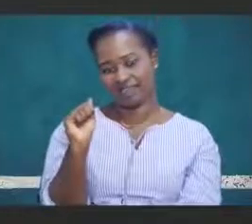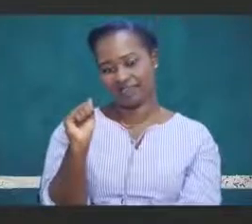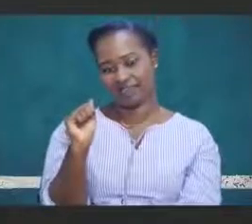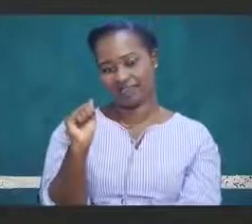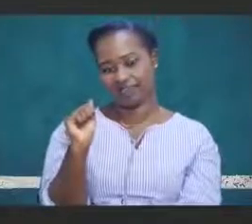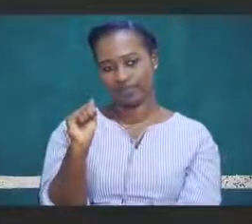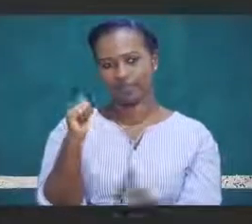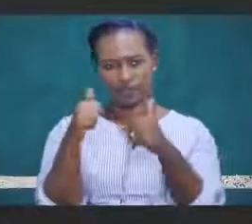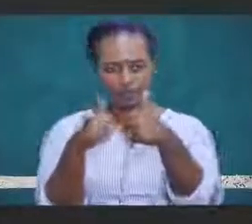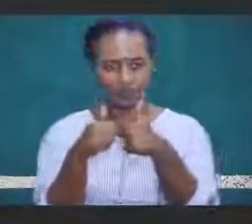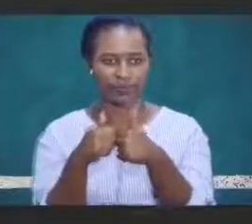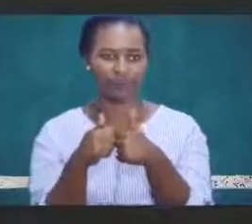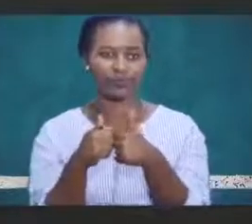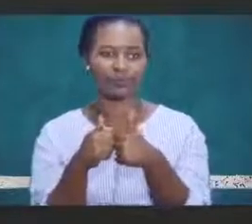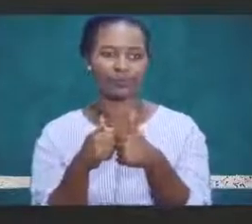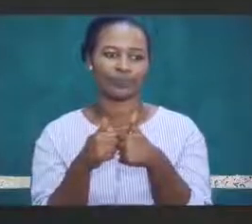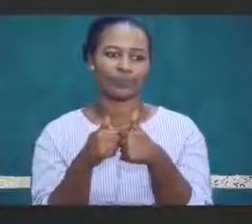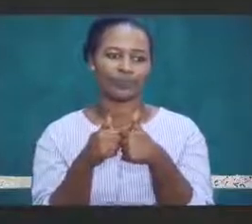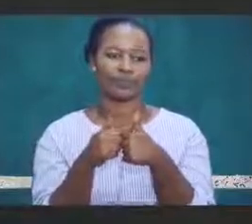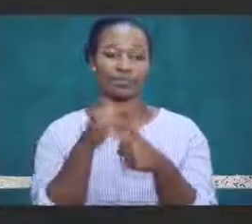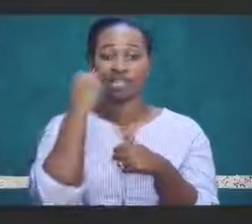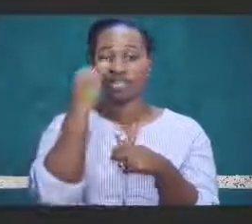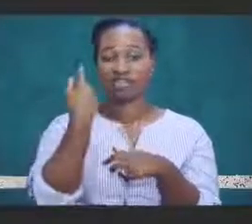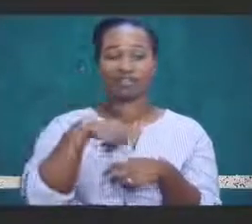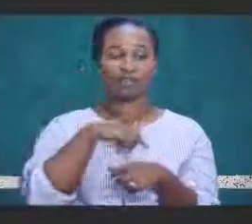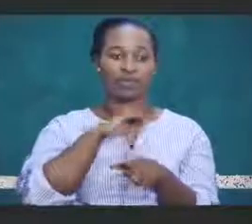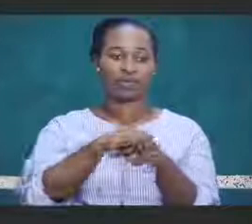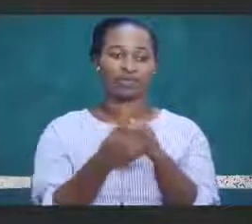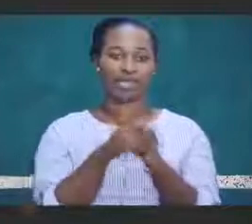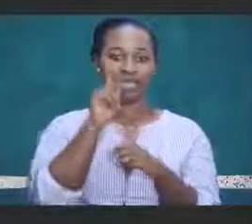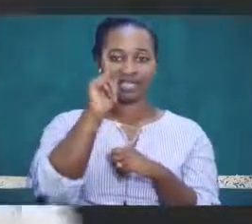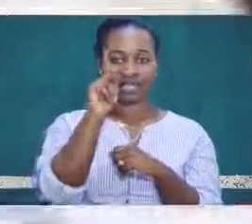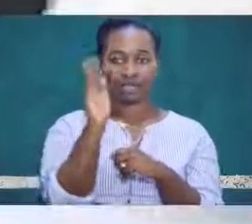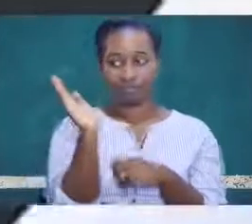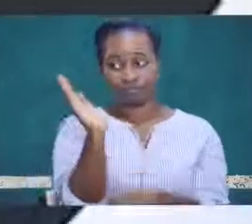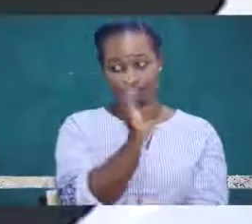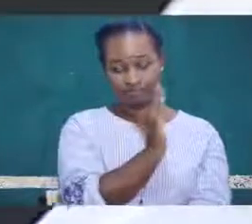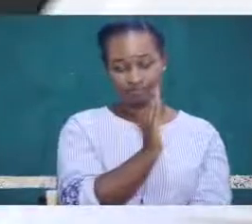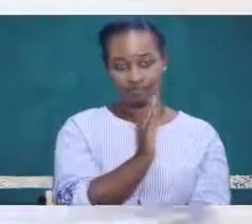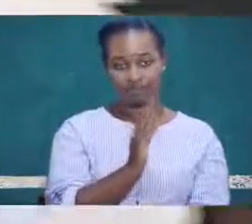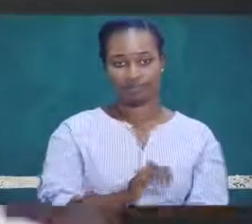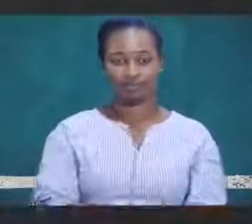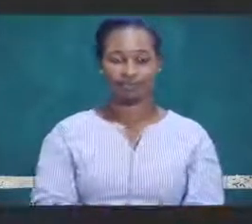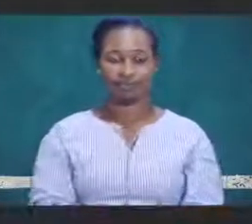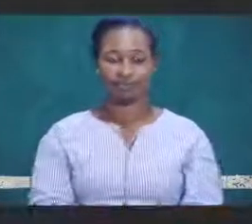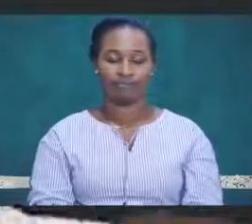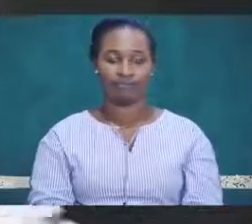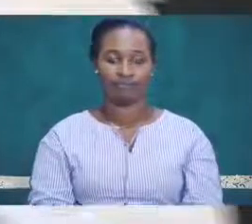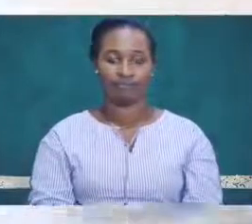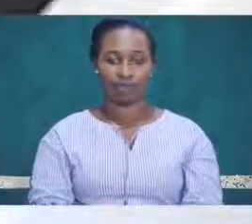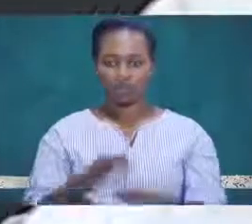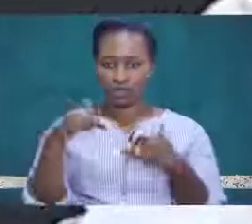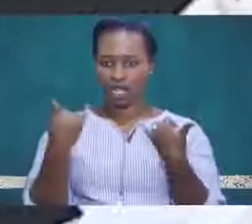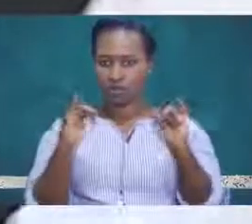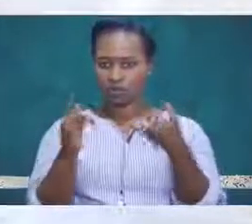Good. So, if we make K the subject, try to make K the